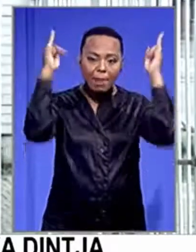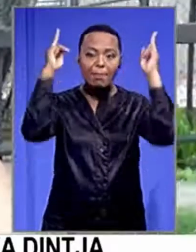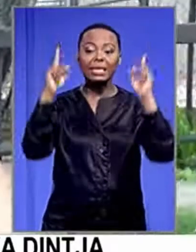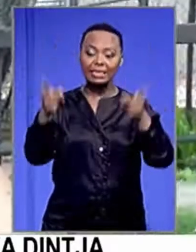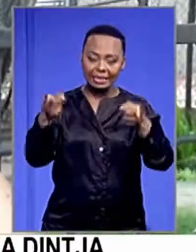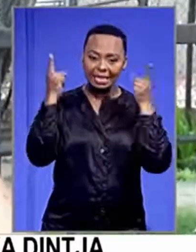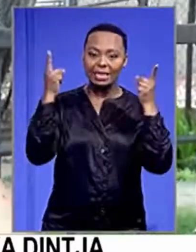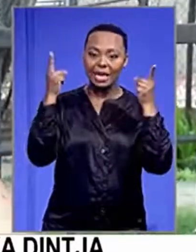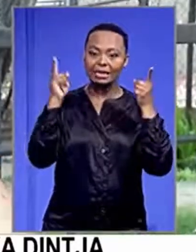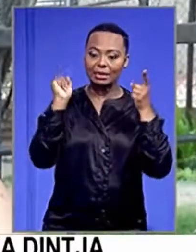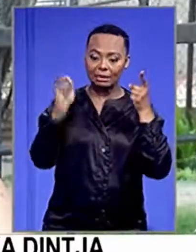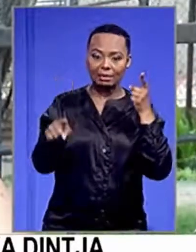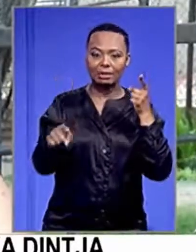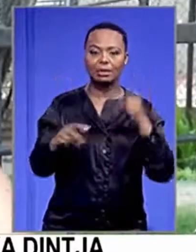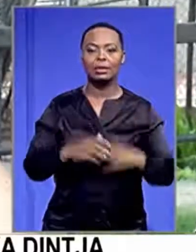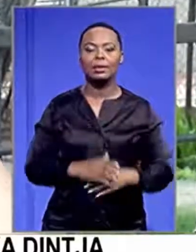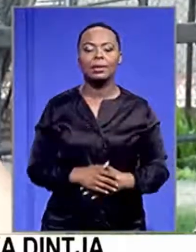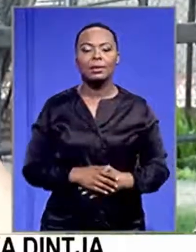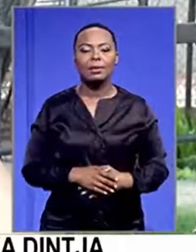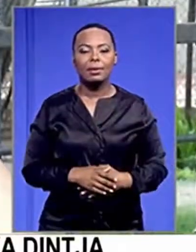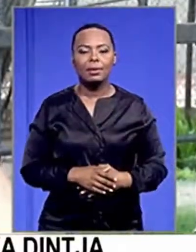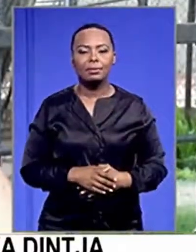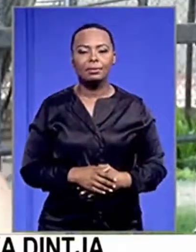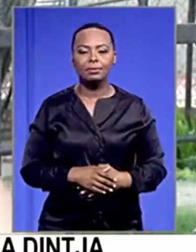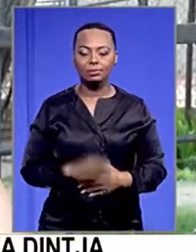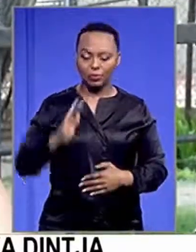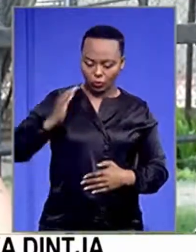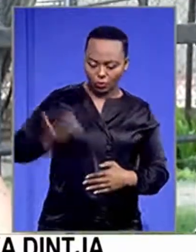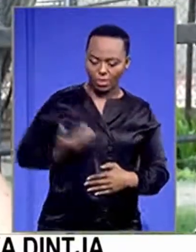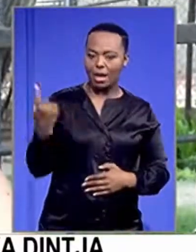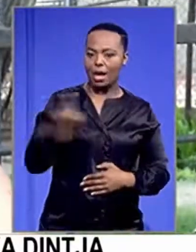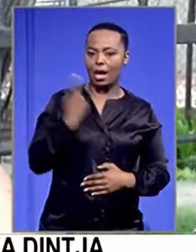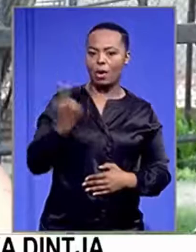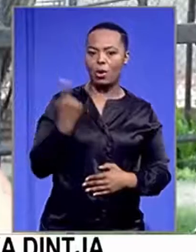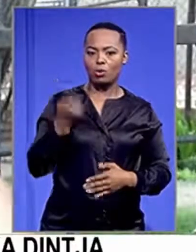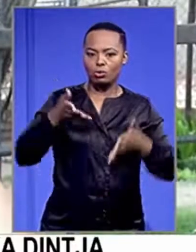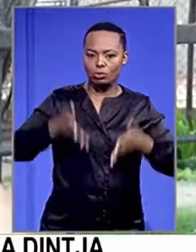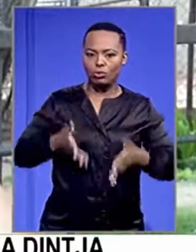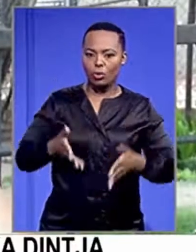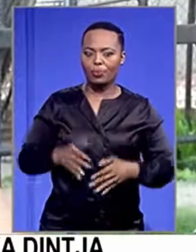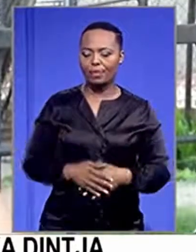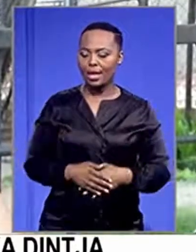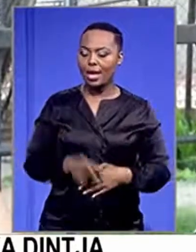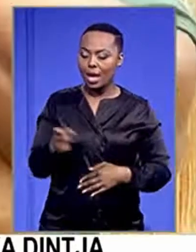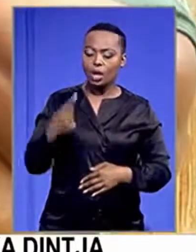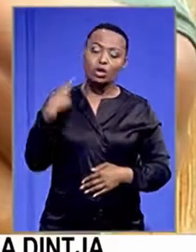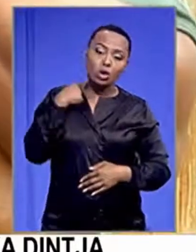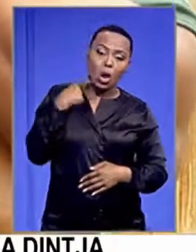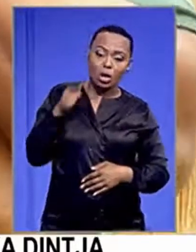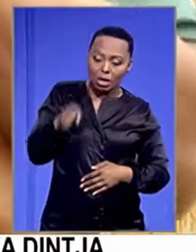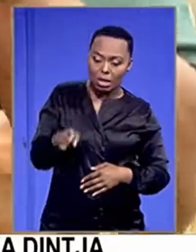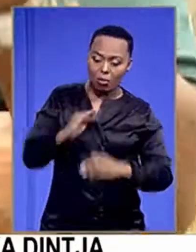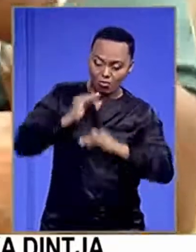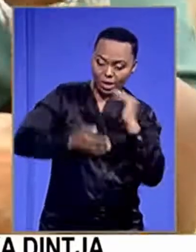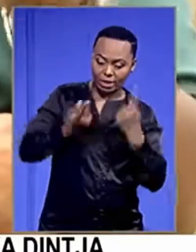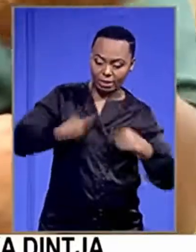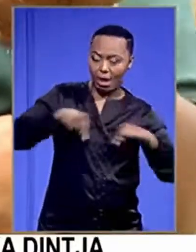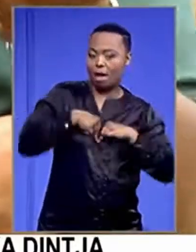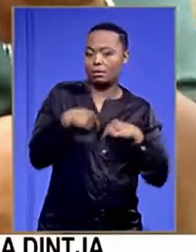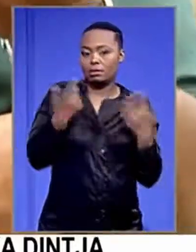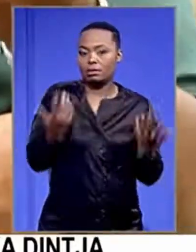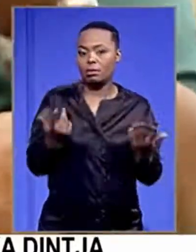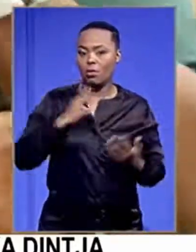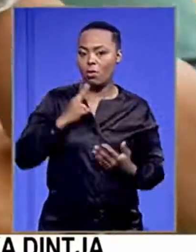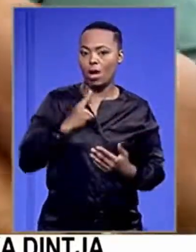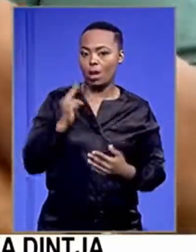It's because we are only women here in the house and the dog is for our protection. If you give a different breed